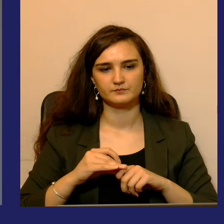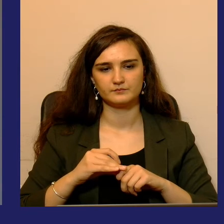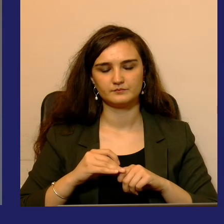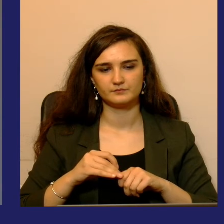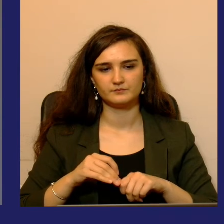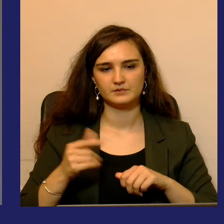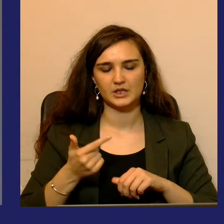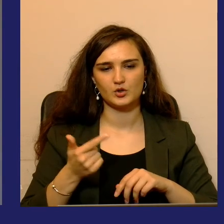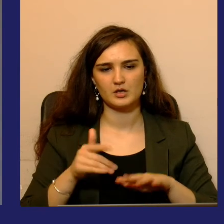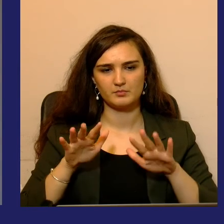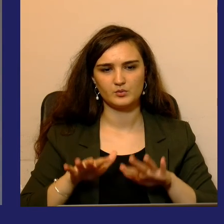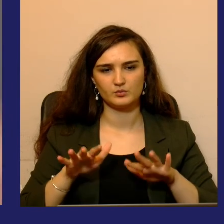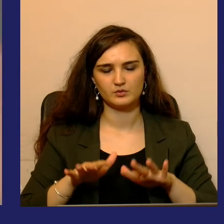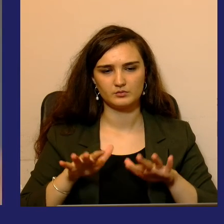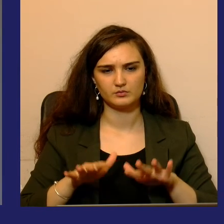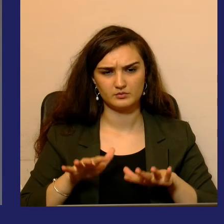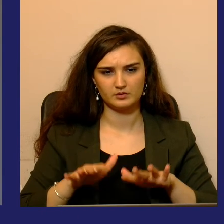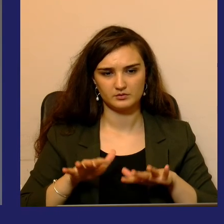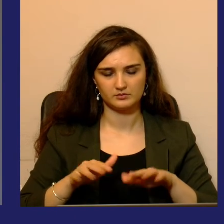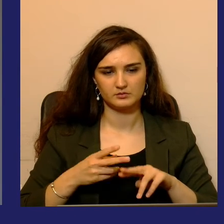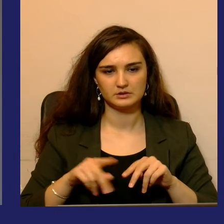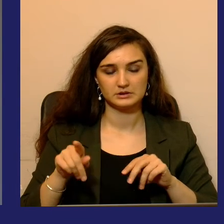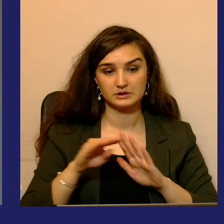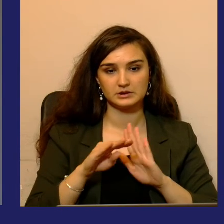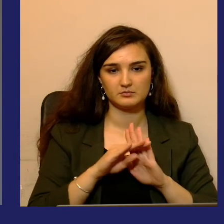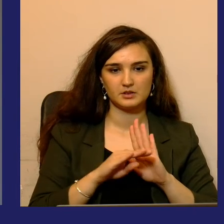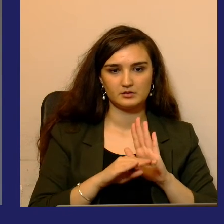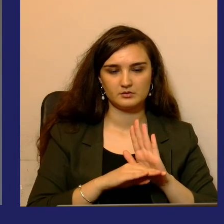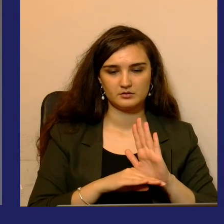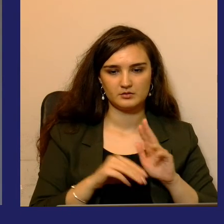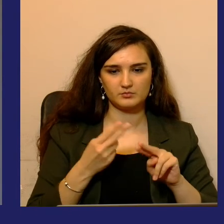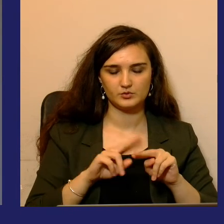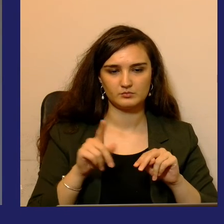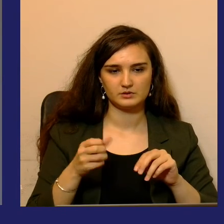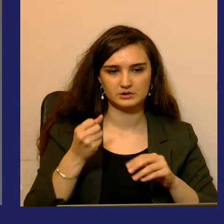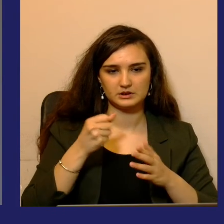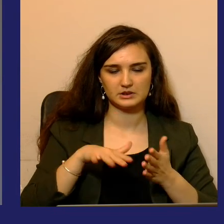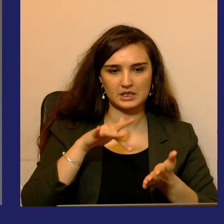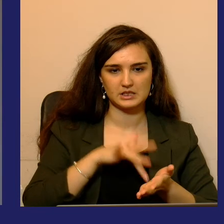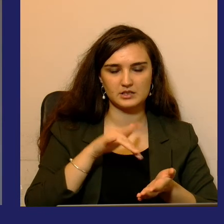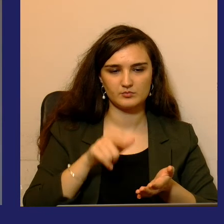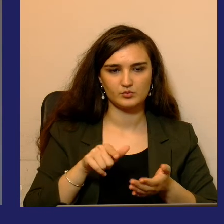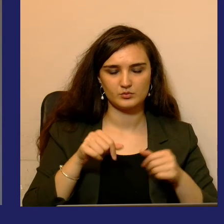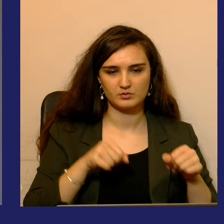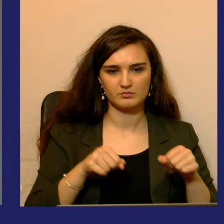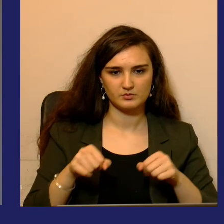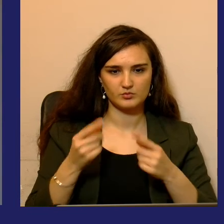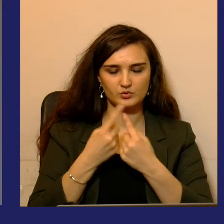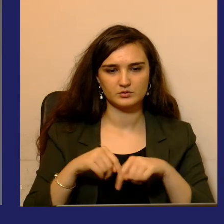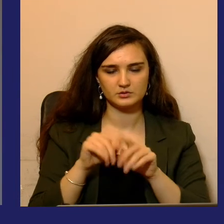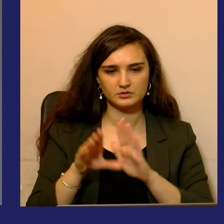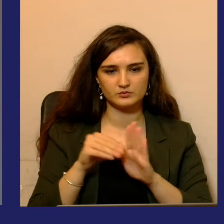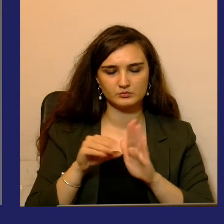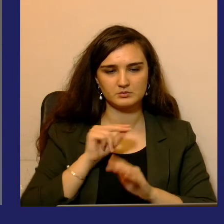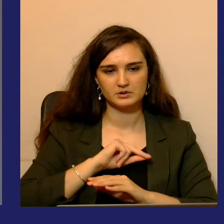defined area. So a strong centralized electoral authority is so important. Just two quick other points.